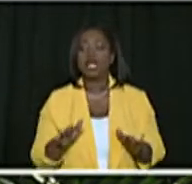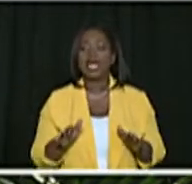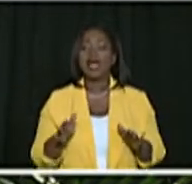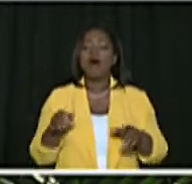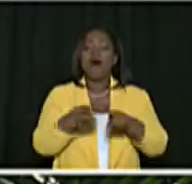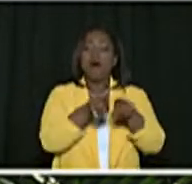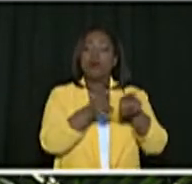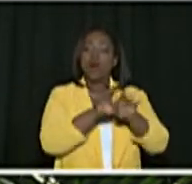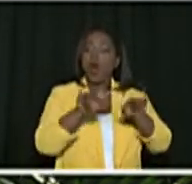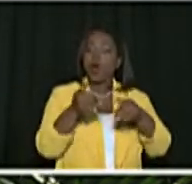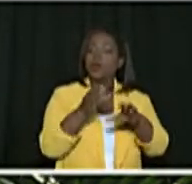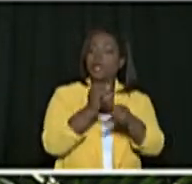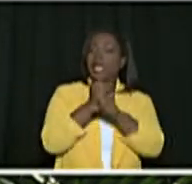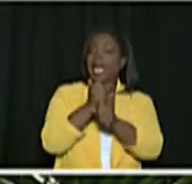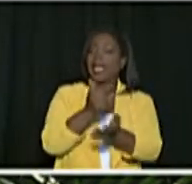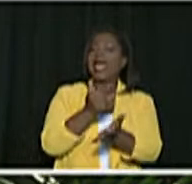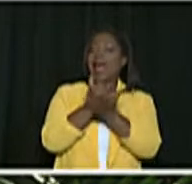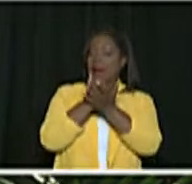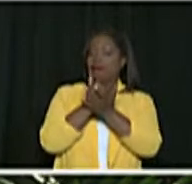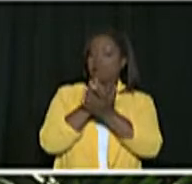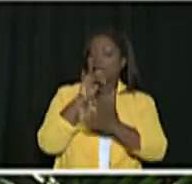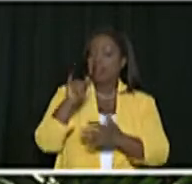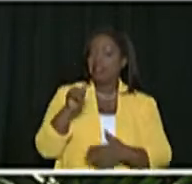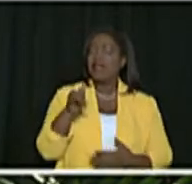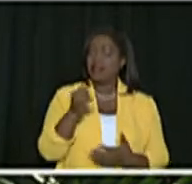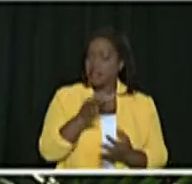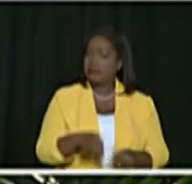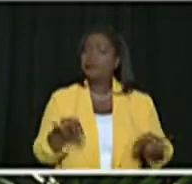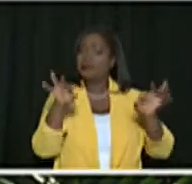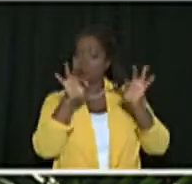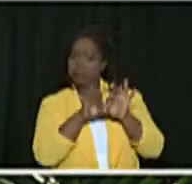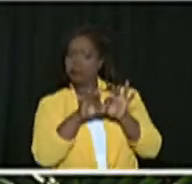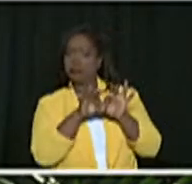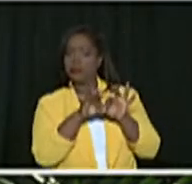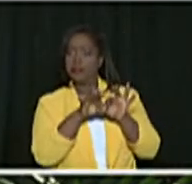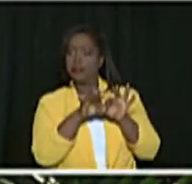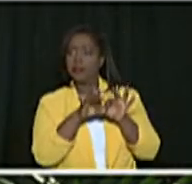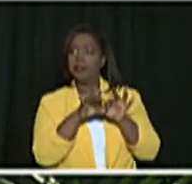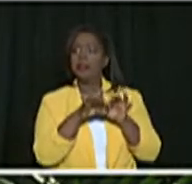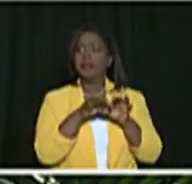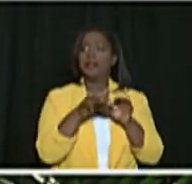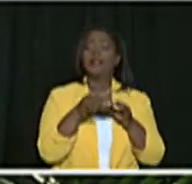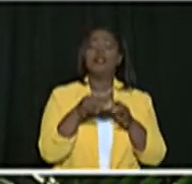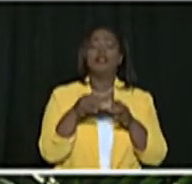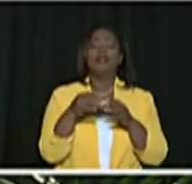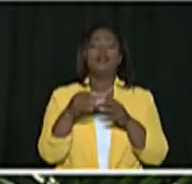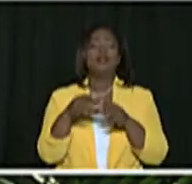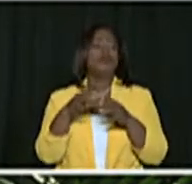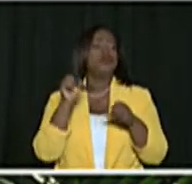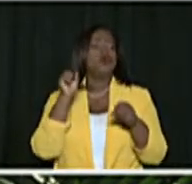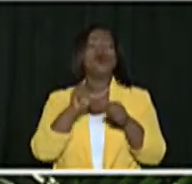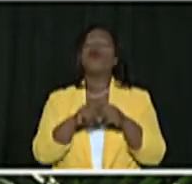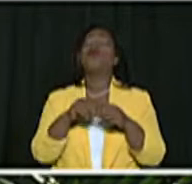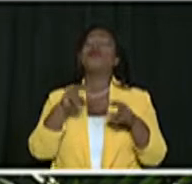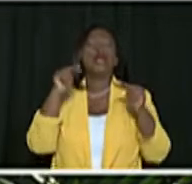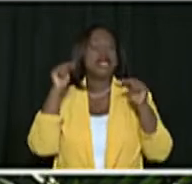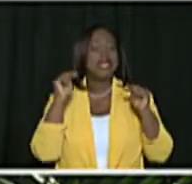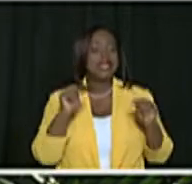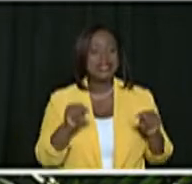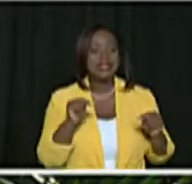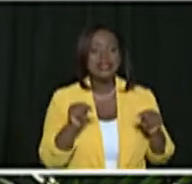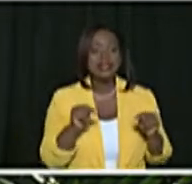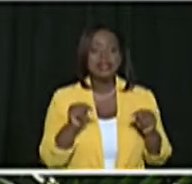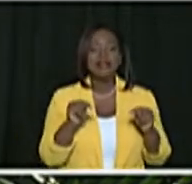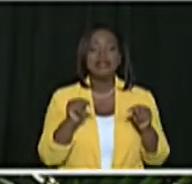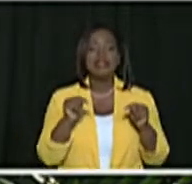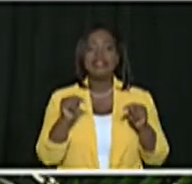is very, very important. So even at our agency, the CPFSA, we've hired more social workers over the last 2